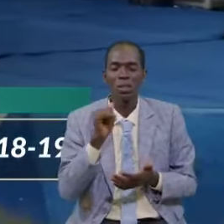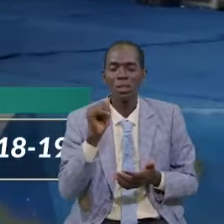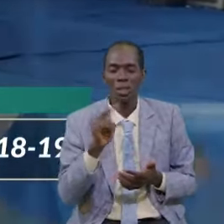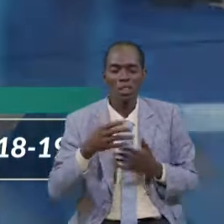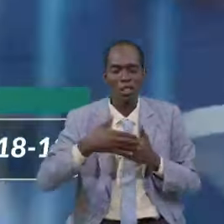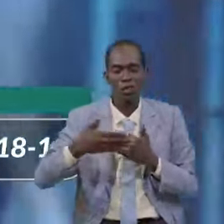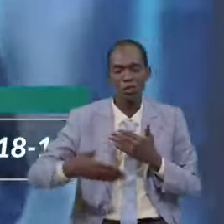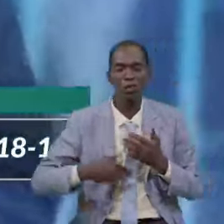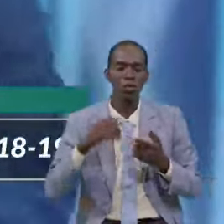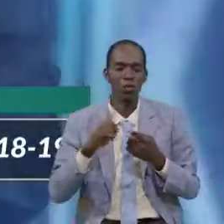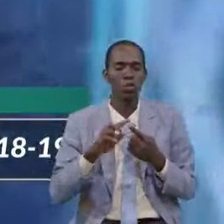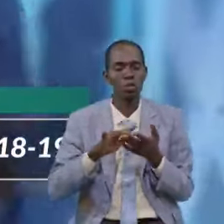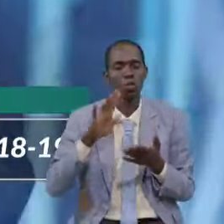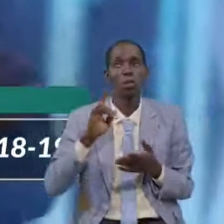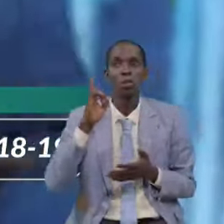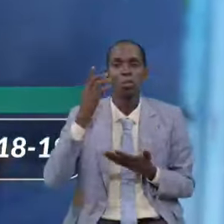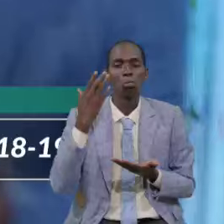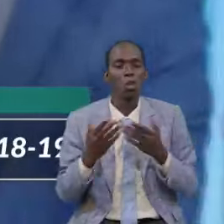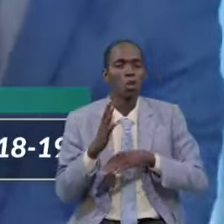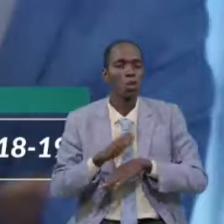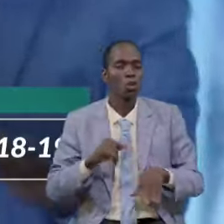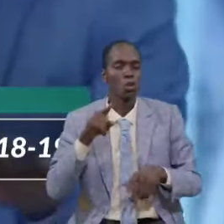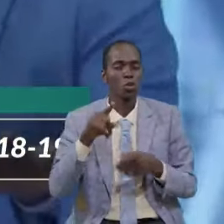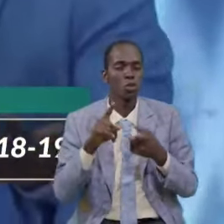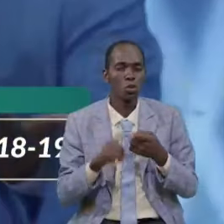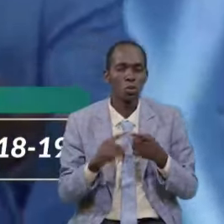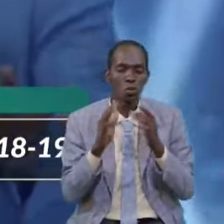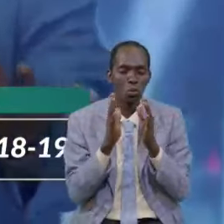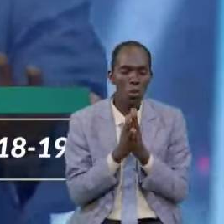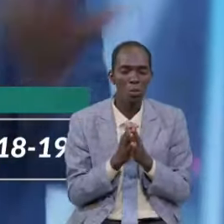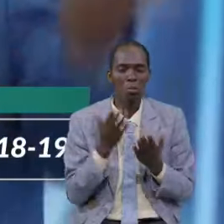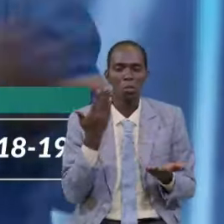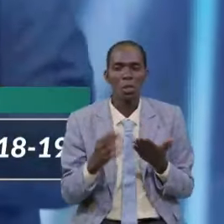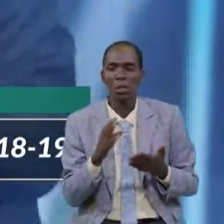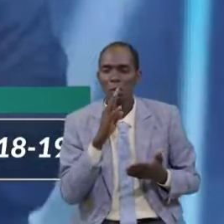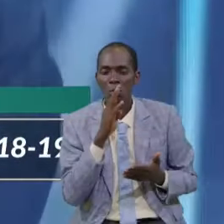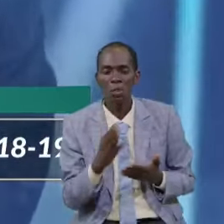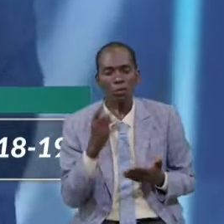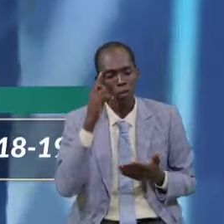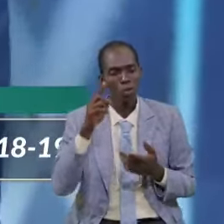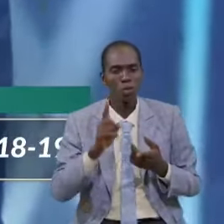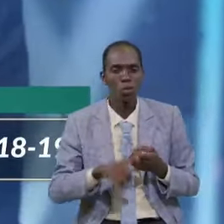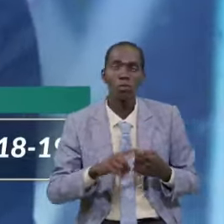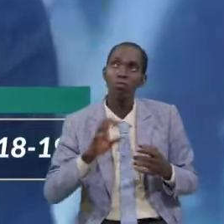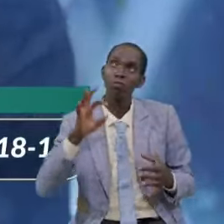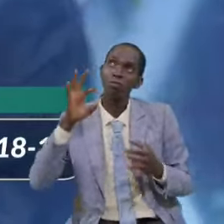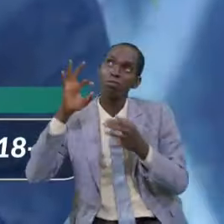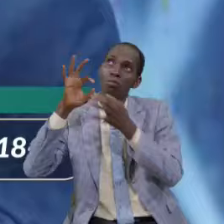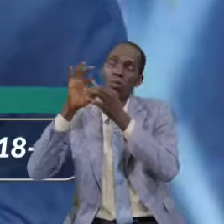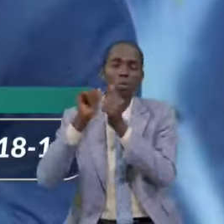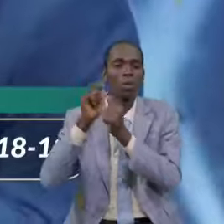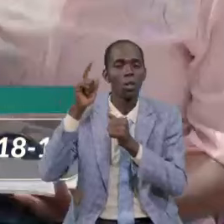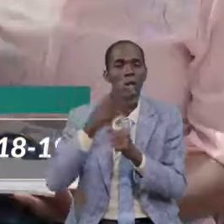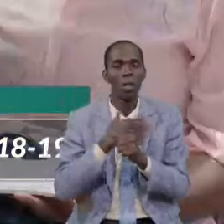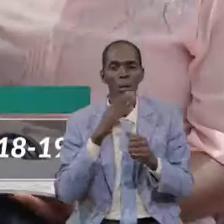an invitation to glory. It might call you to link up with him and reconcile with him. It might call you to